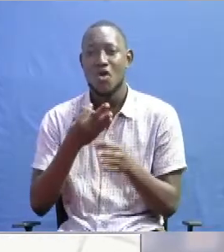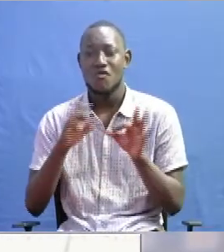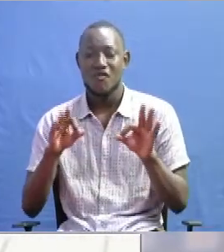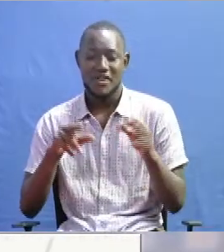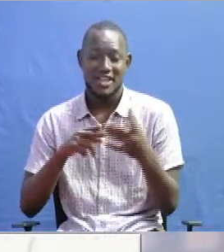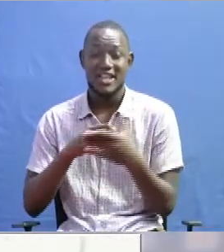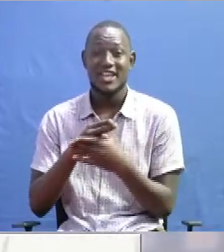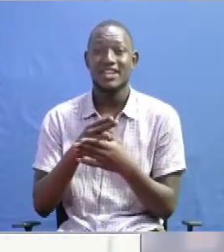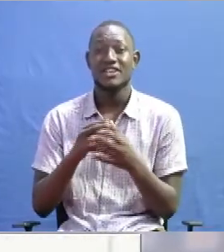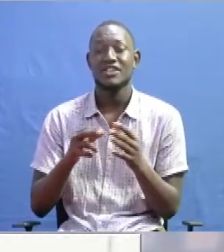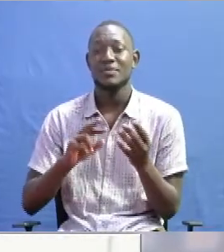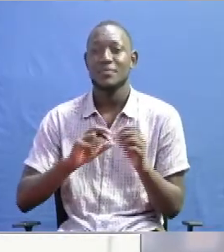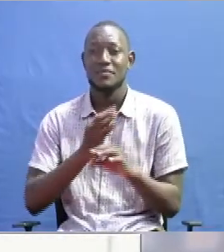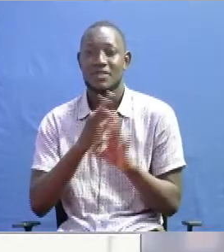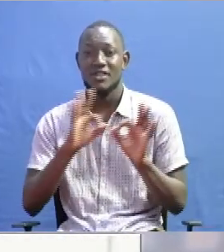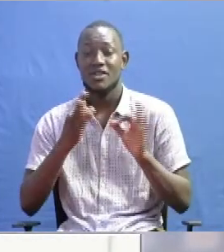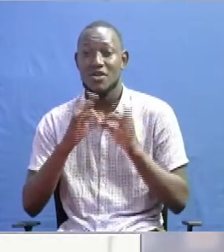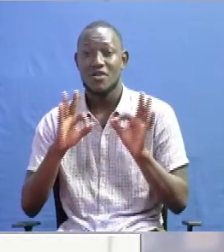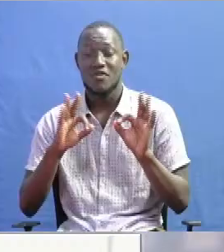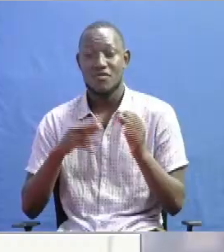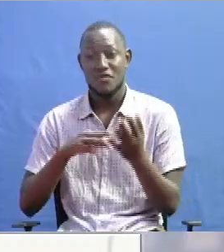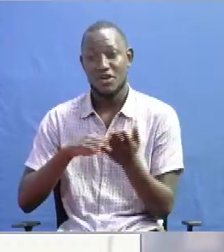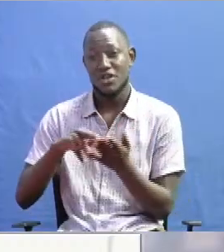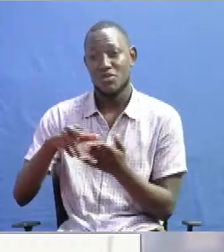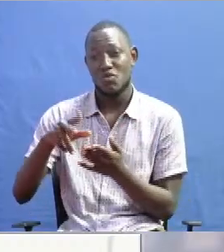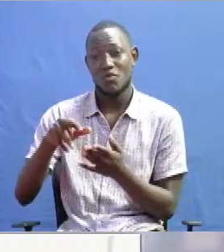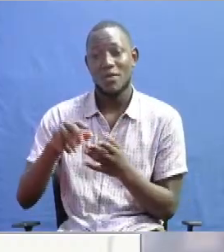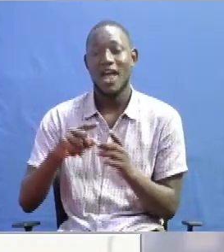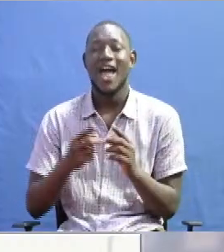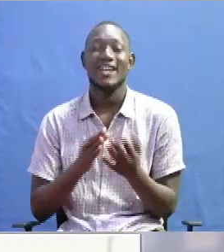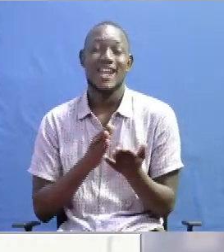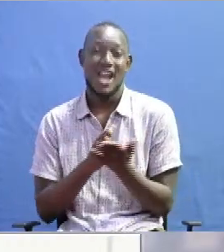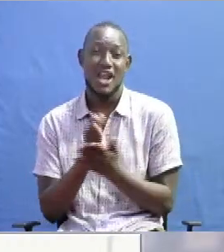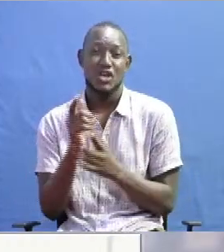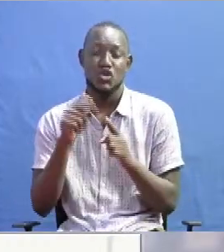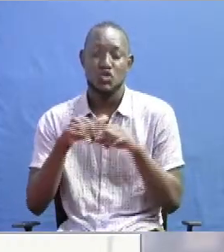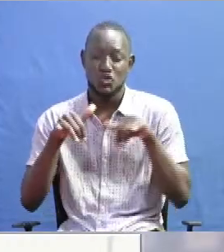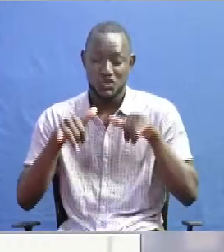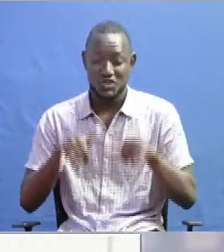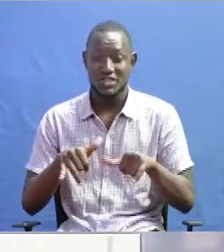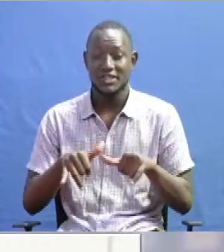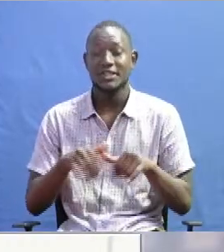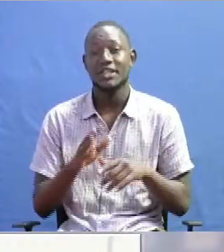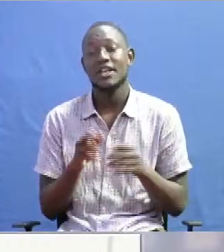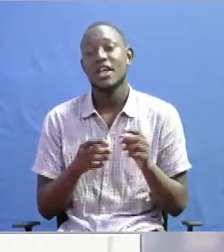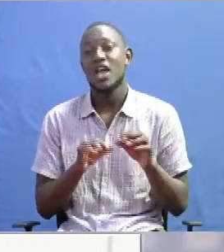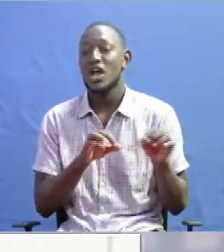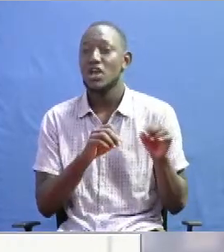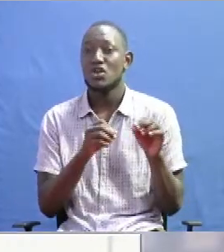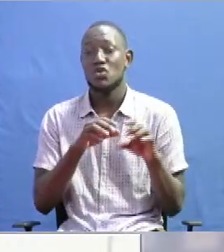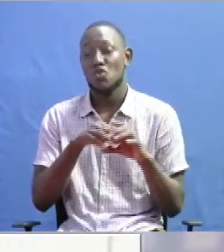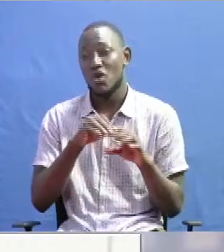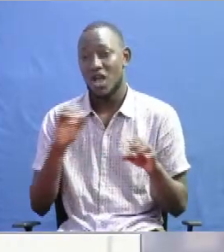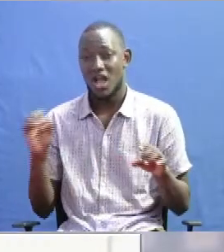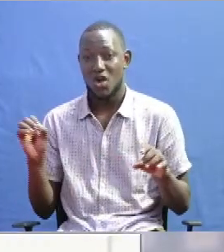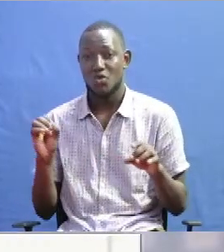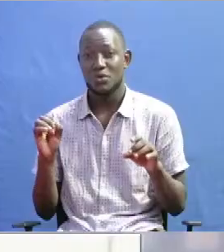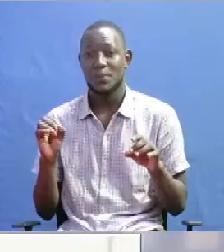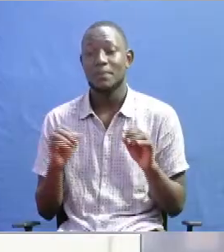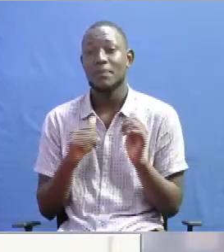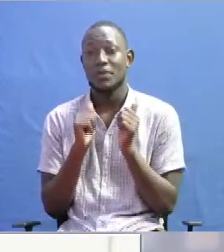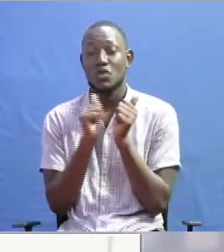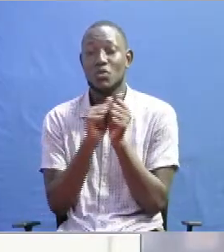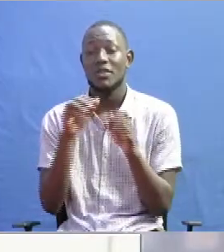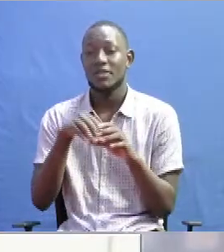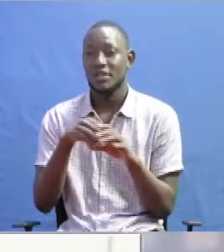the territory, and the right to stay and the right to exit without restrictions.